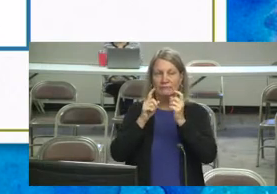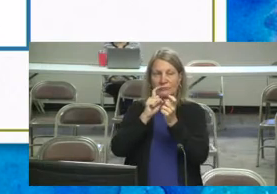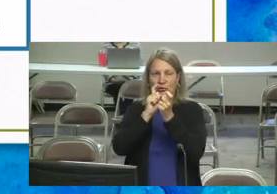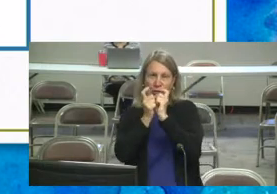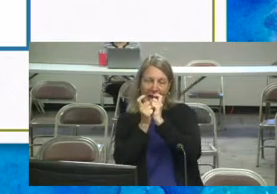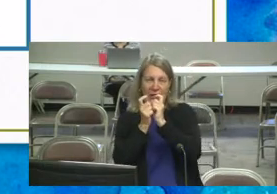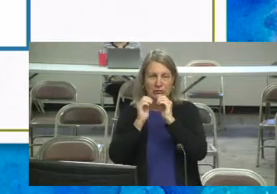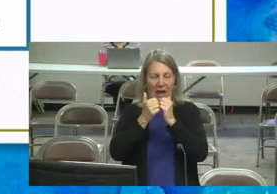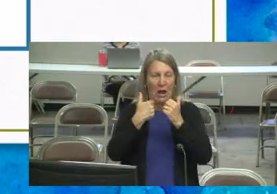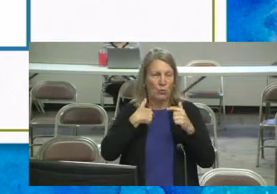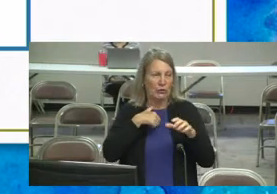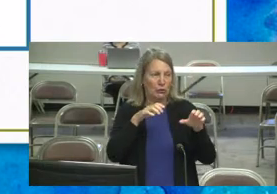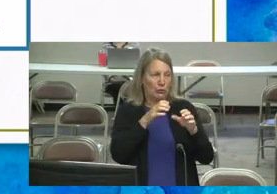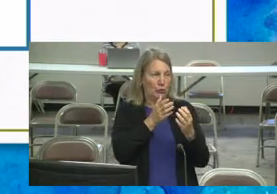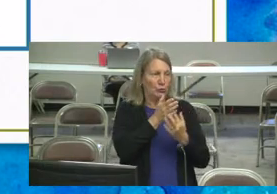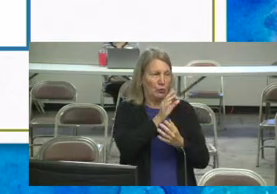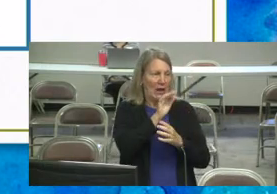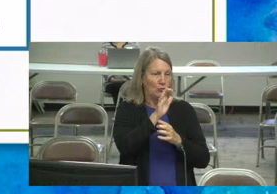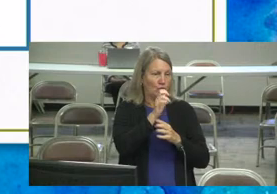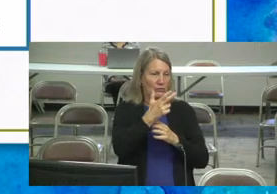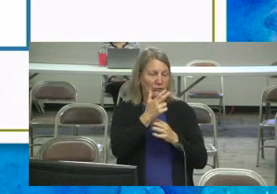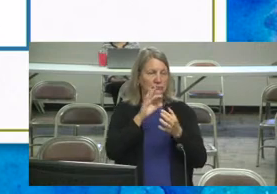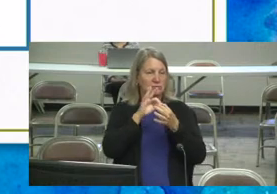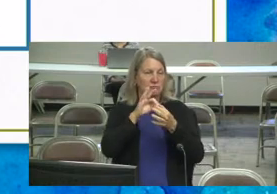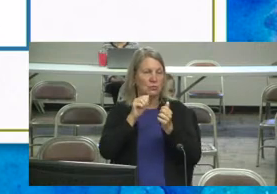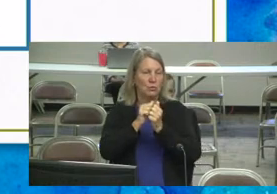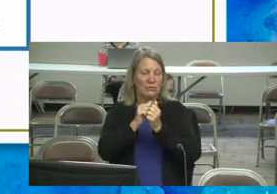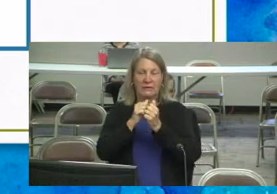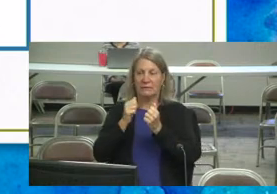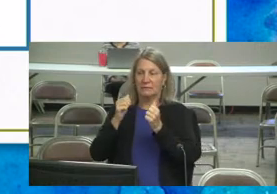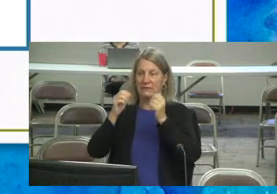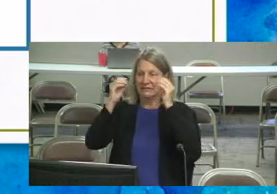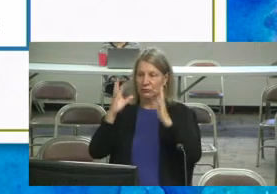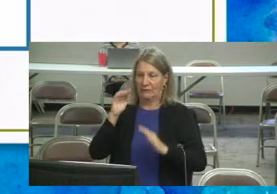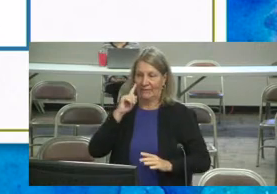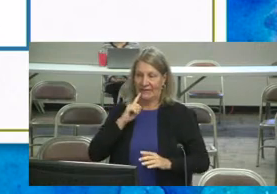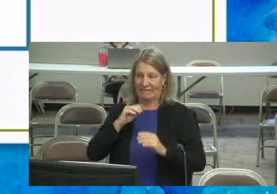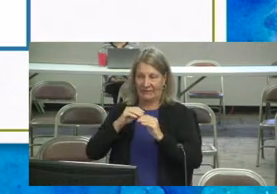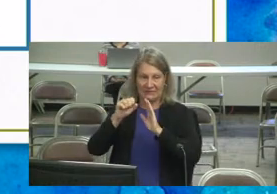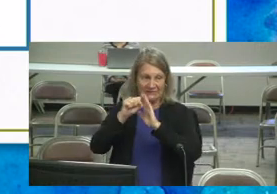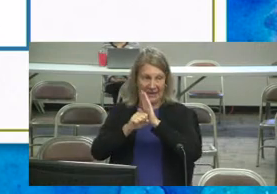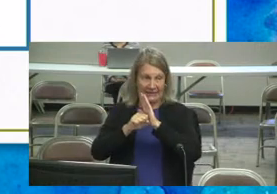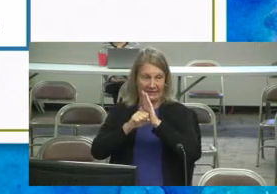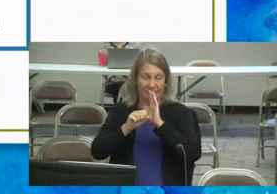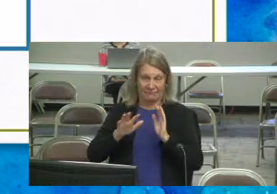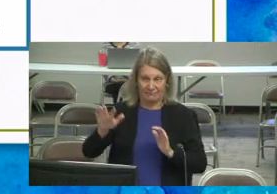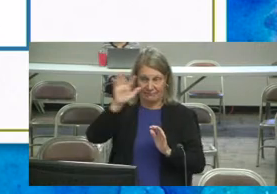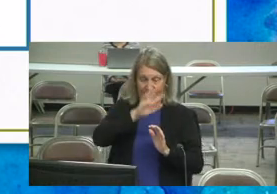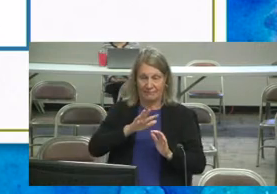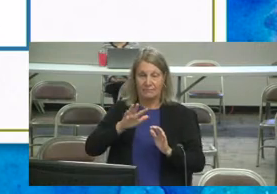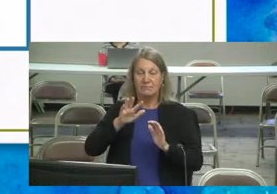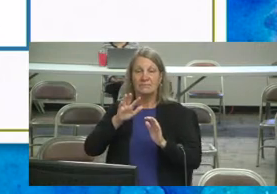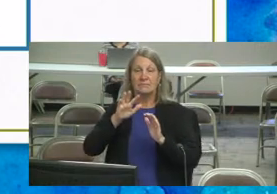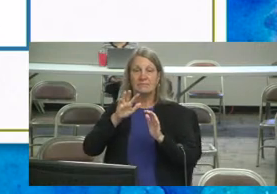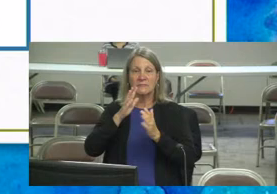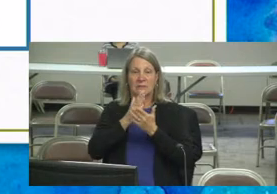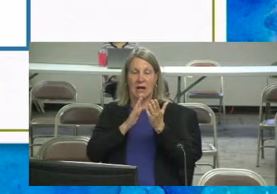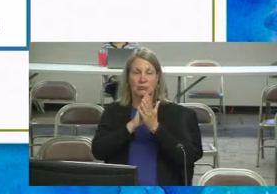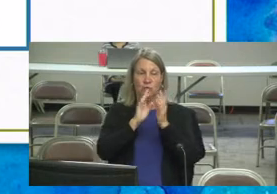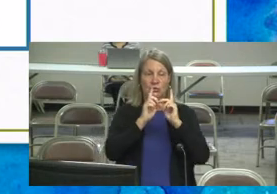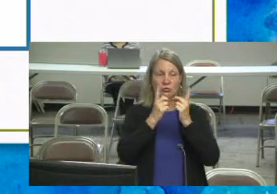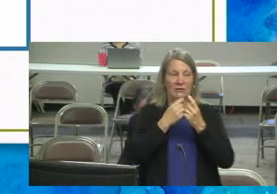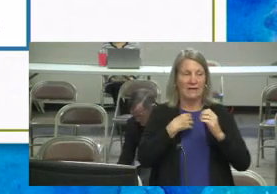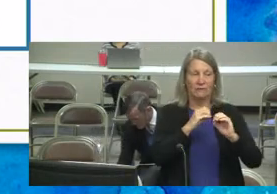others Statewide thinking about how we do Outreach to support teachers of the deaf